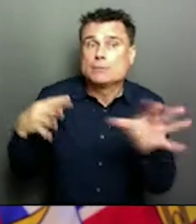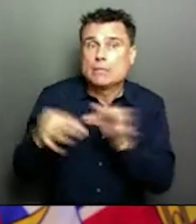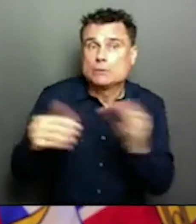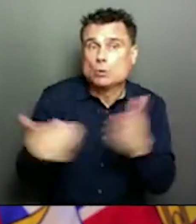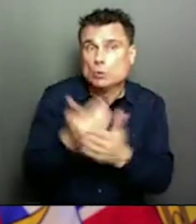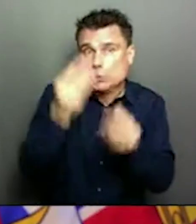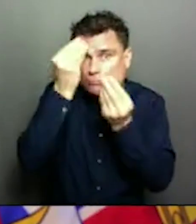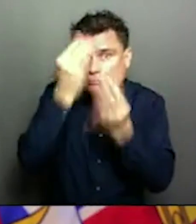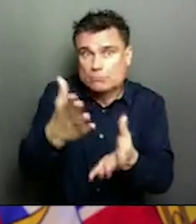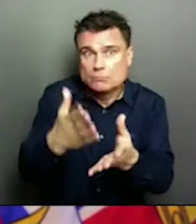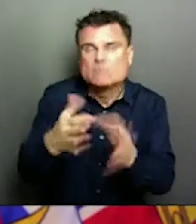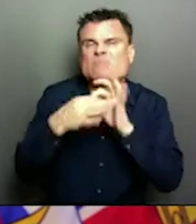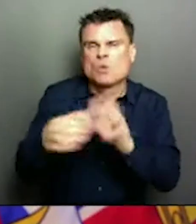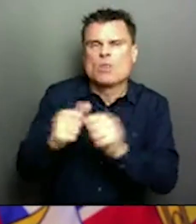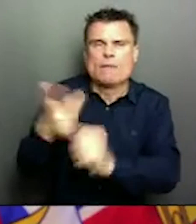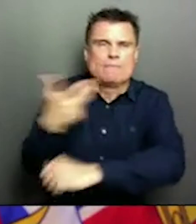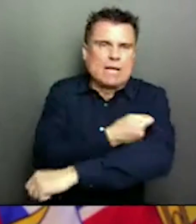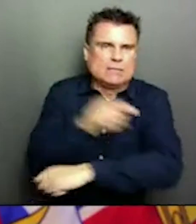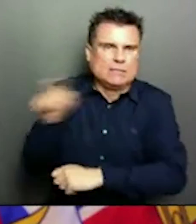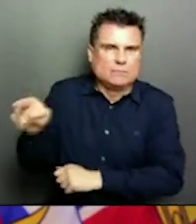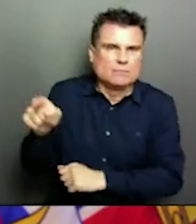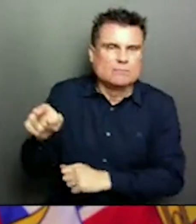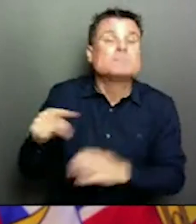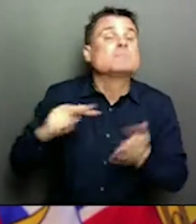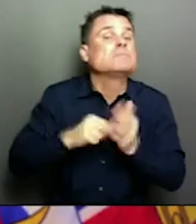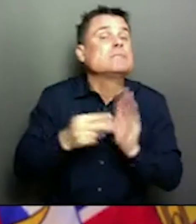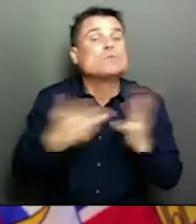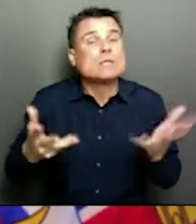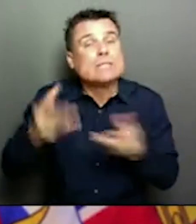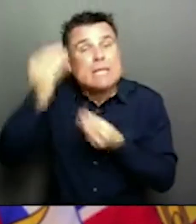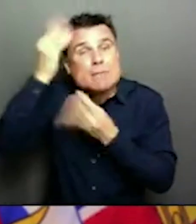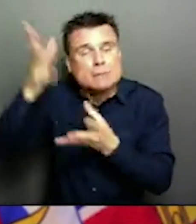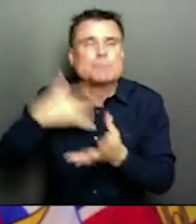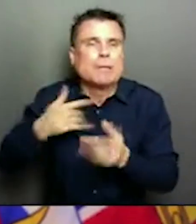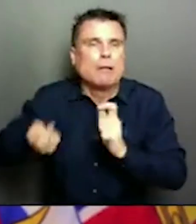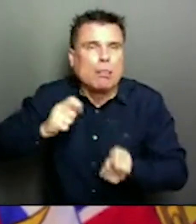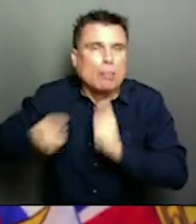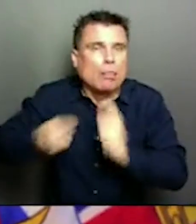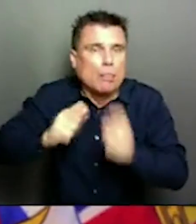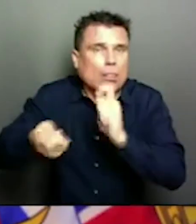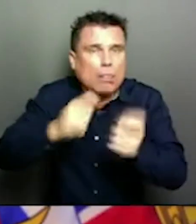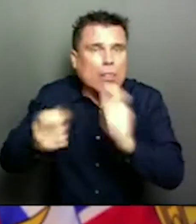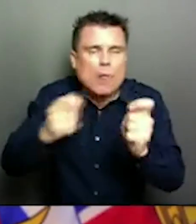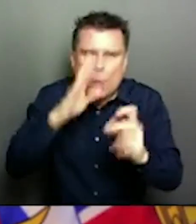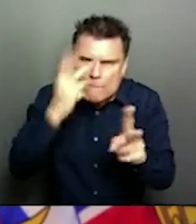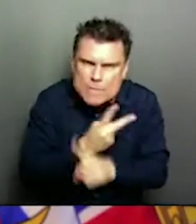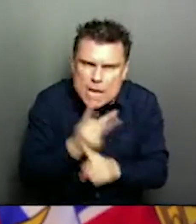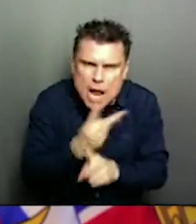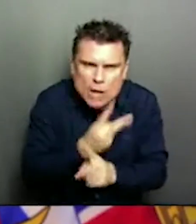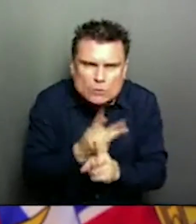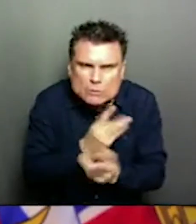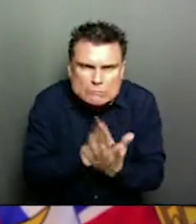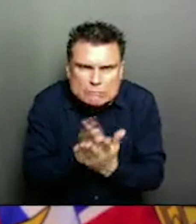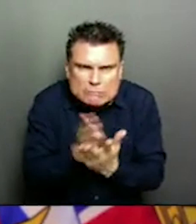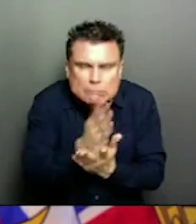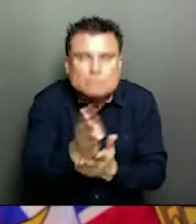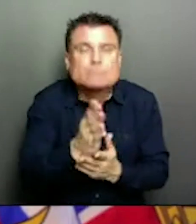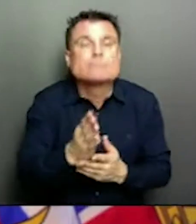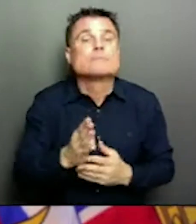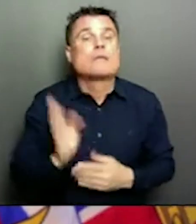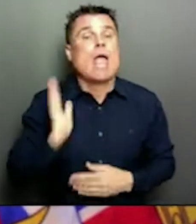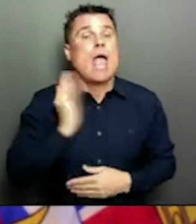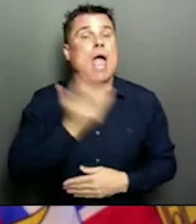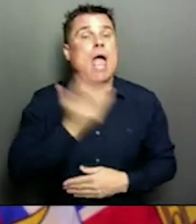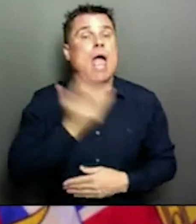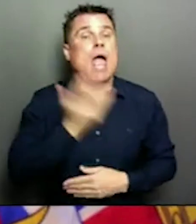days. There is so much that is still in flux. That's why our province-wide immunization program framework has been